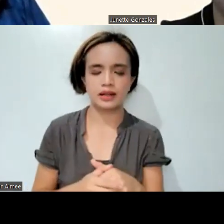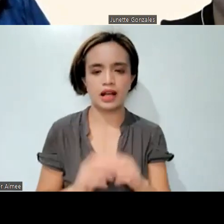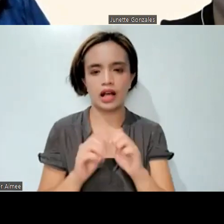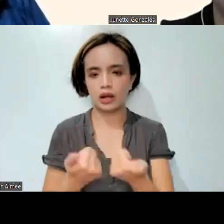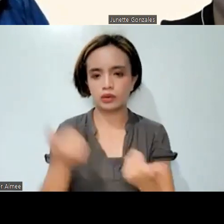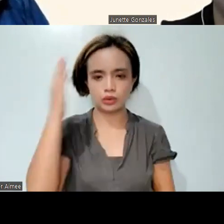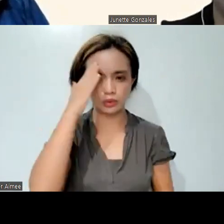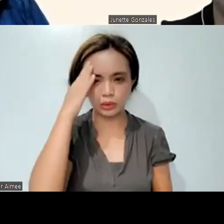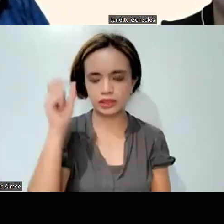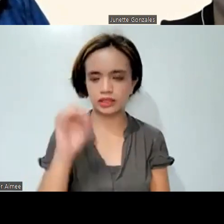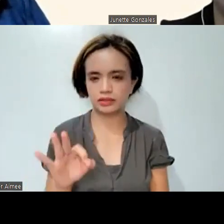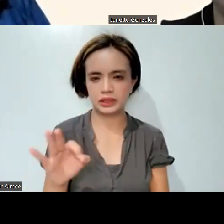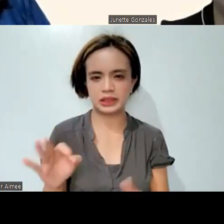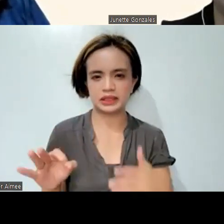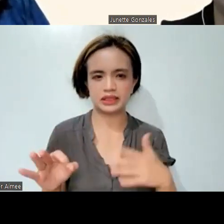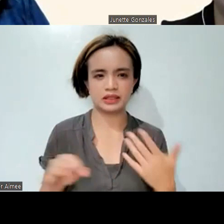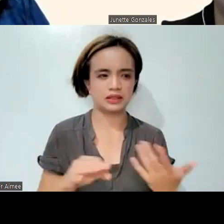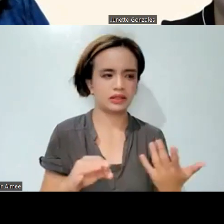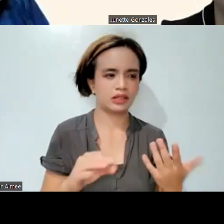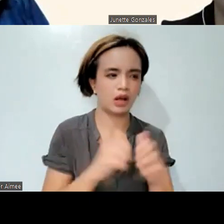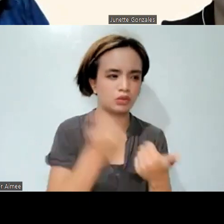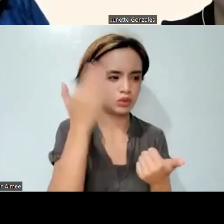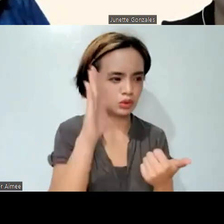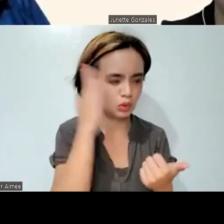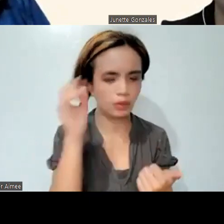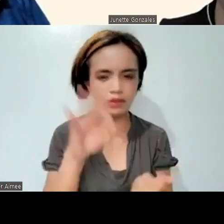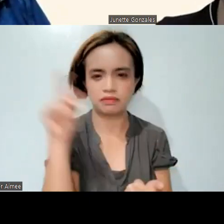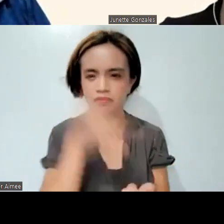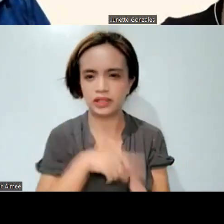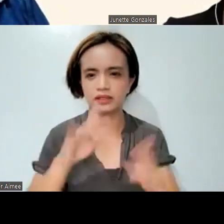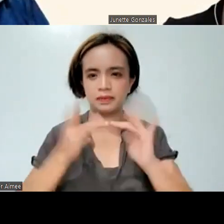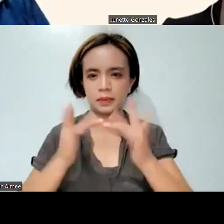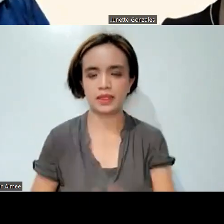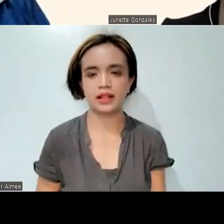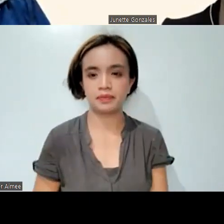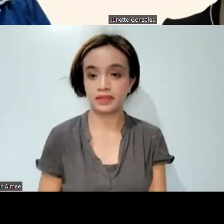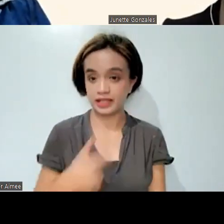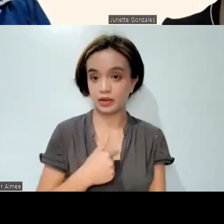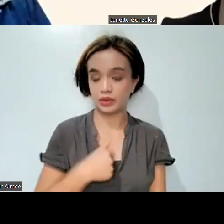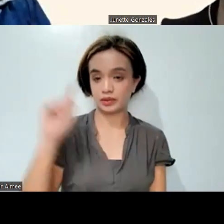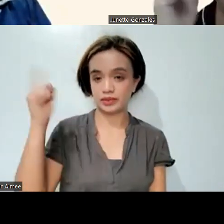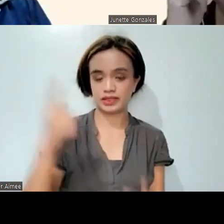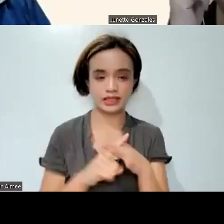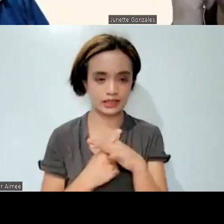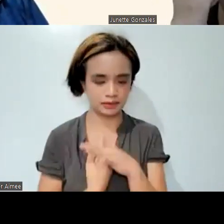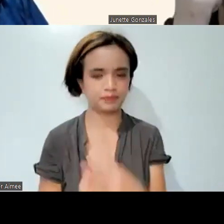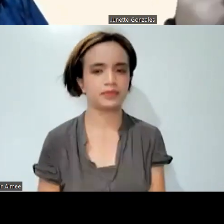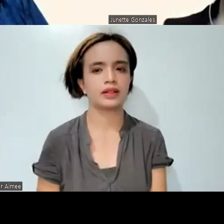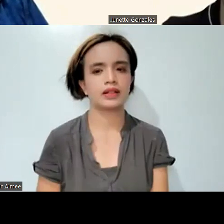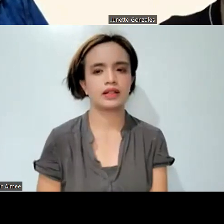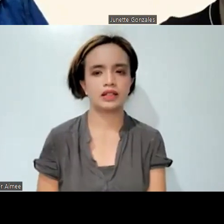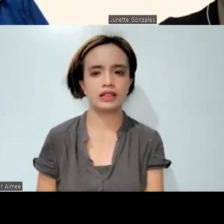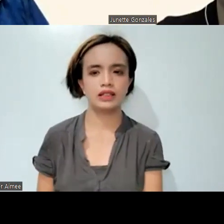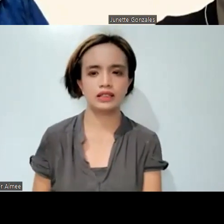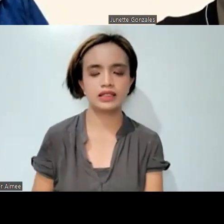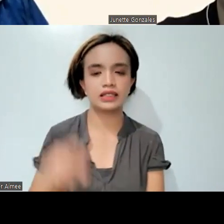know whether something is fake online? Ako sisimulan ko lang muna sa magduda